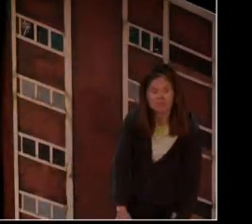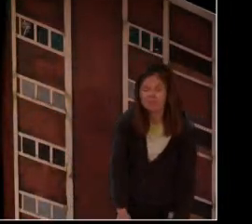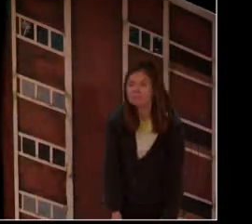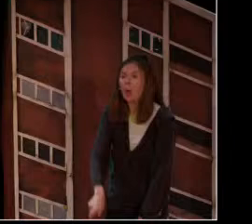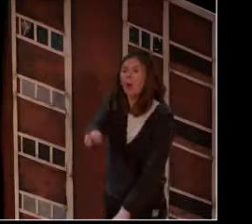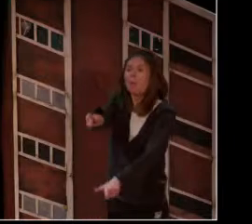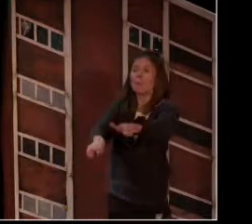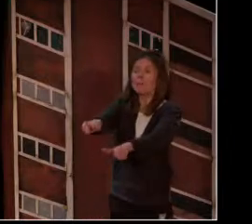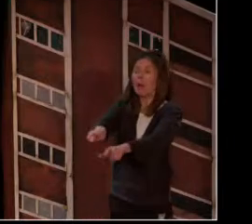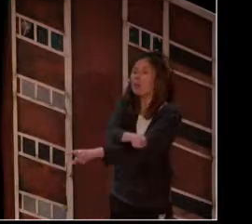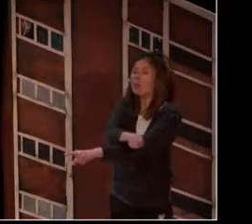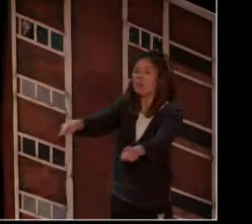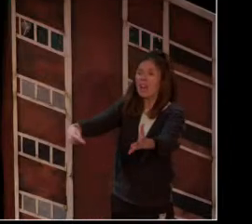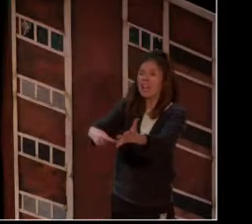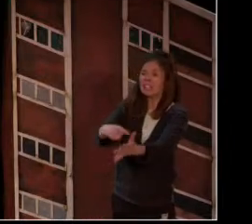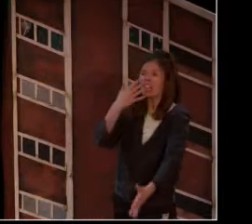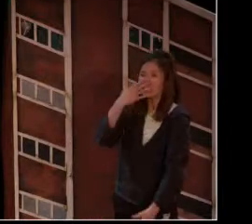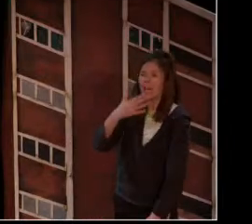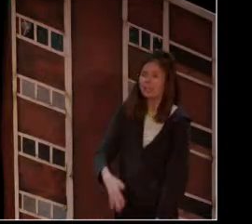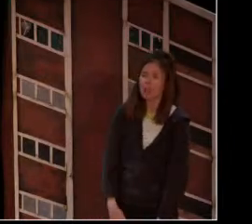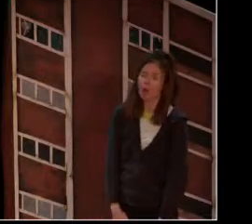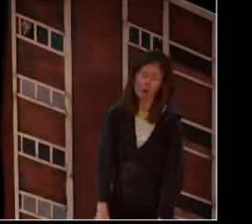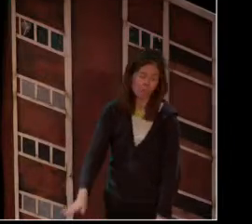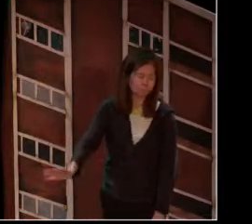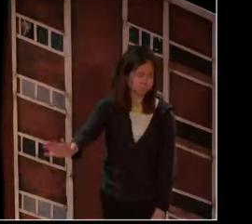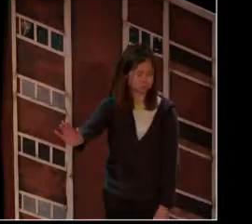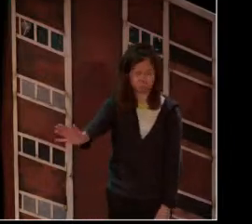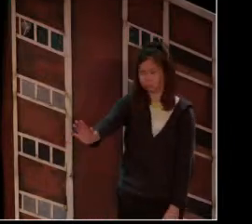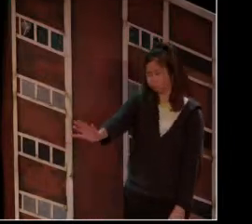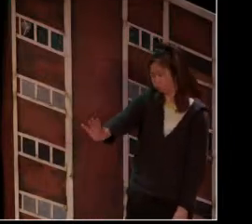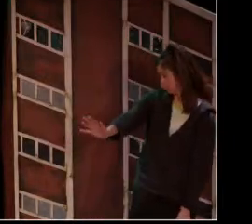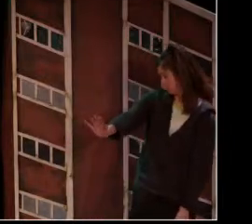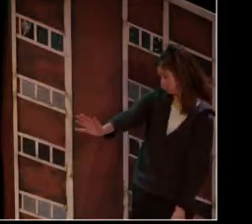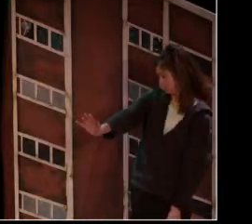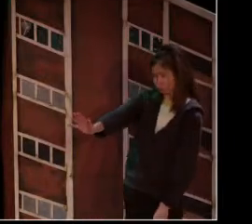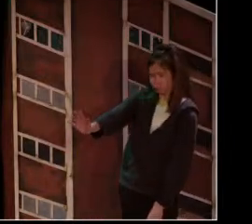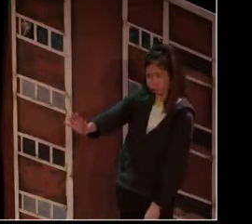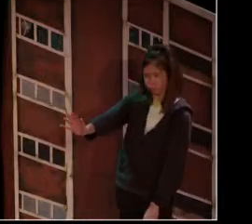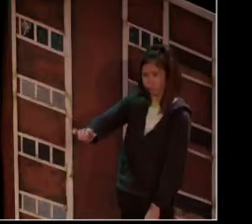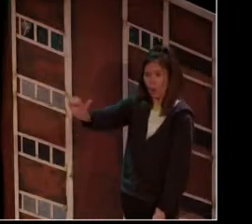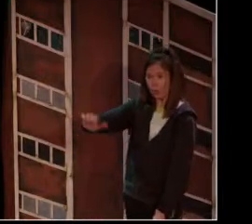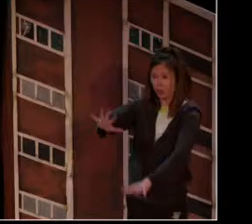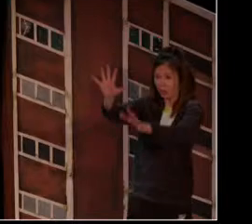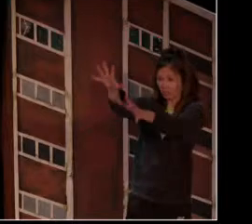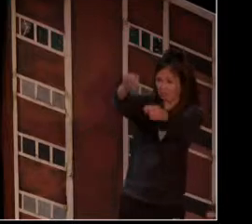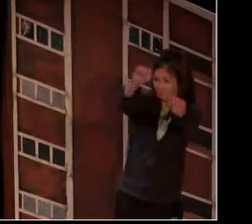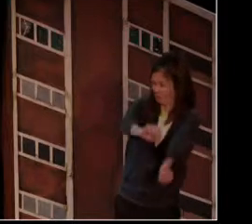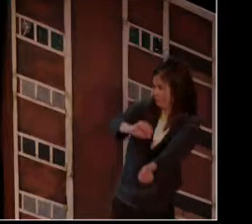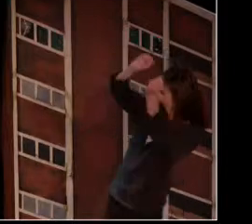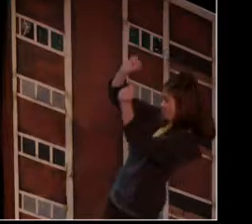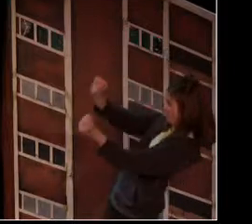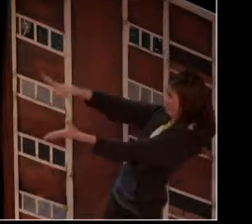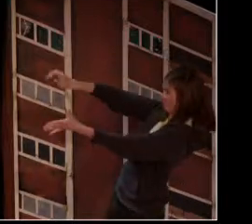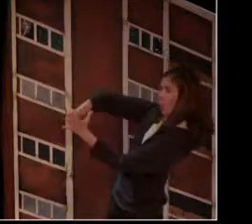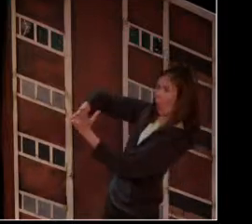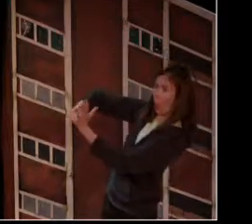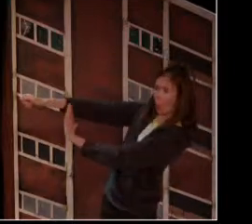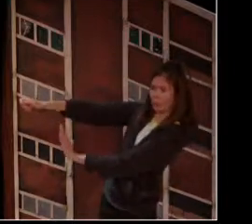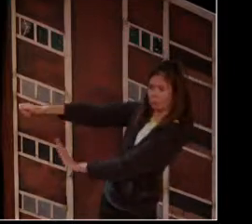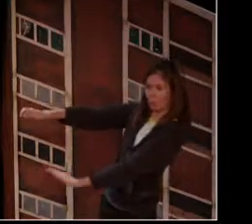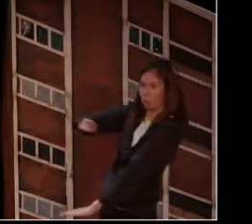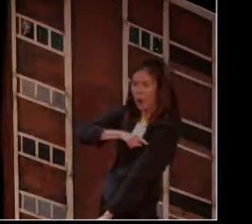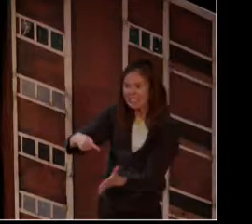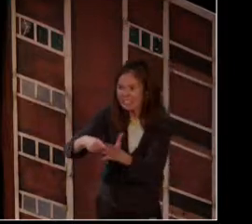23. Just tuck 'em in bed and shut the door. 'Cause there's nothing in between